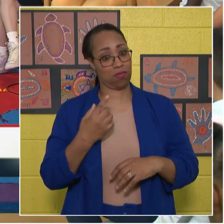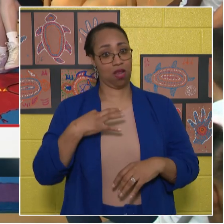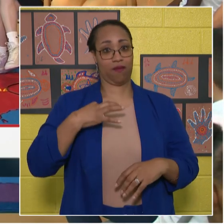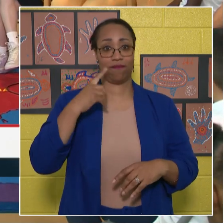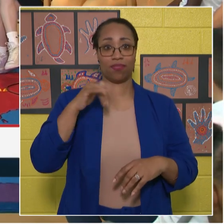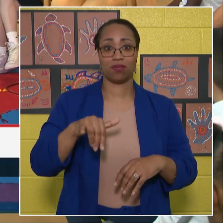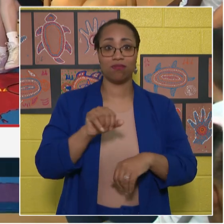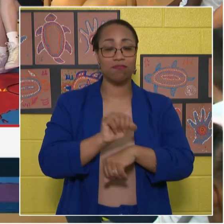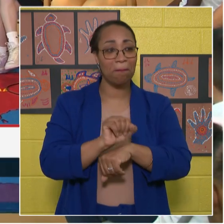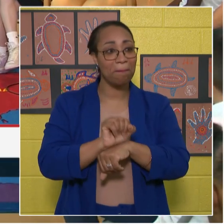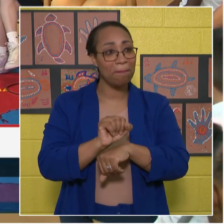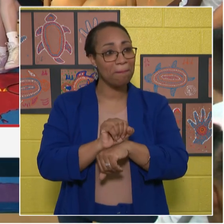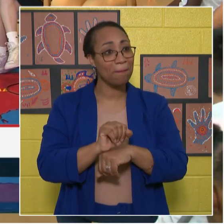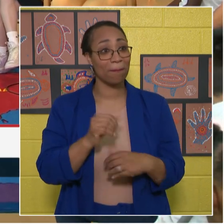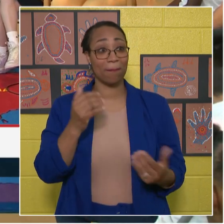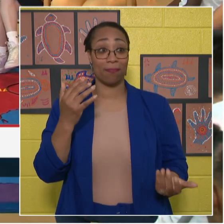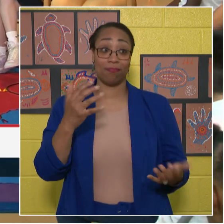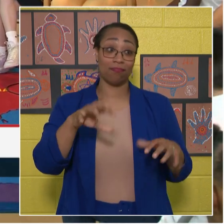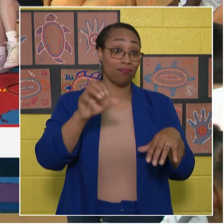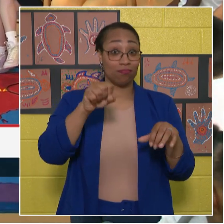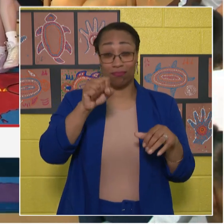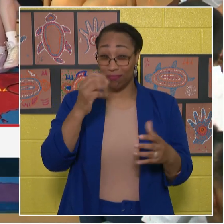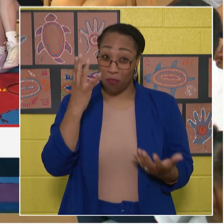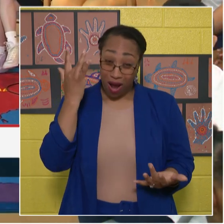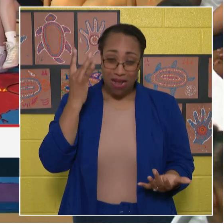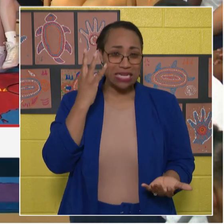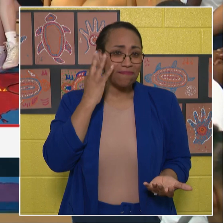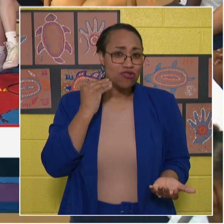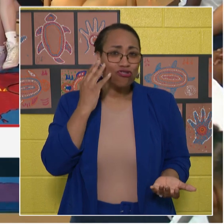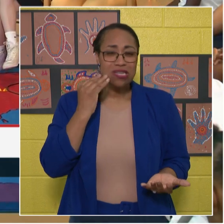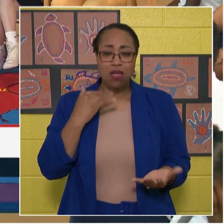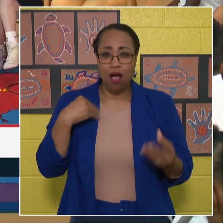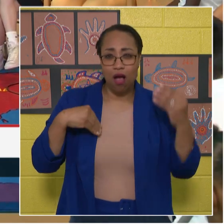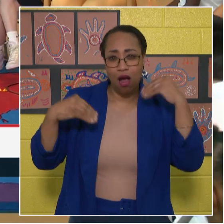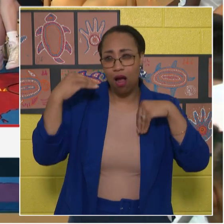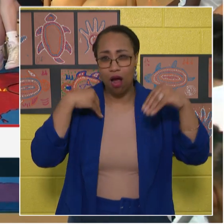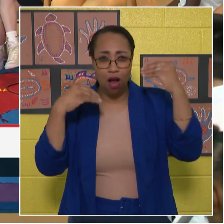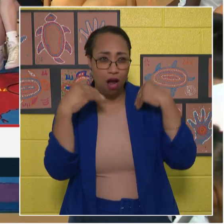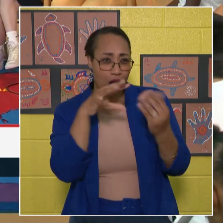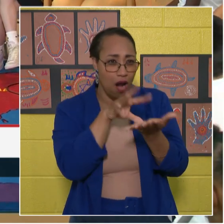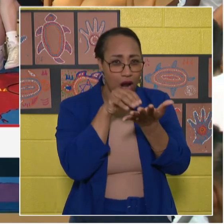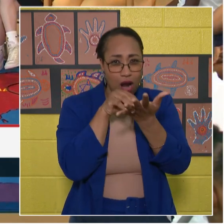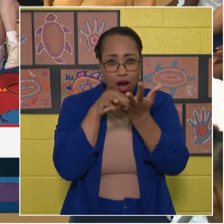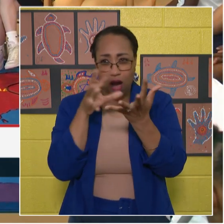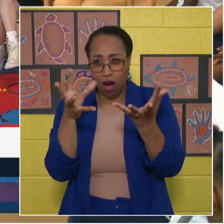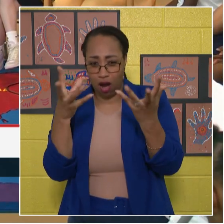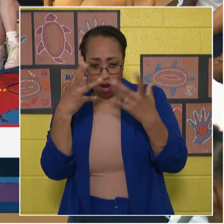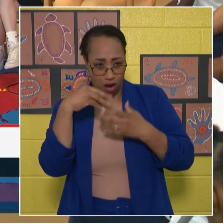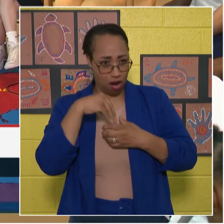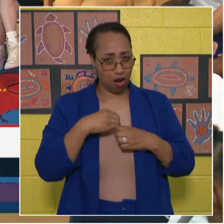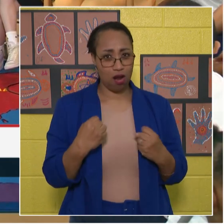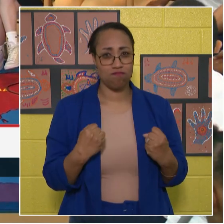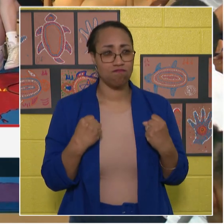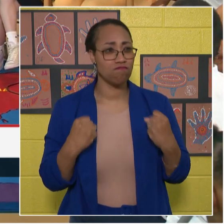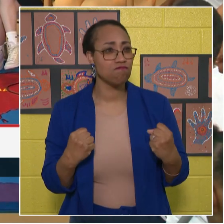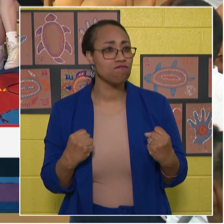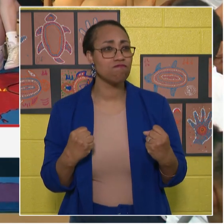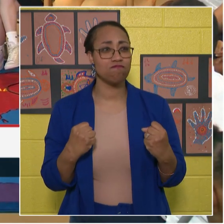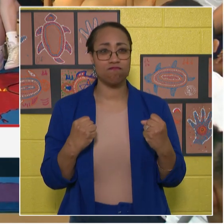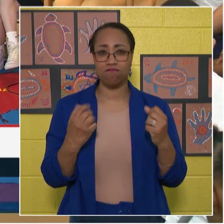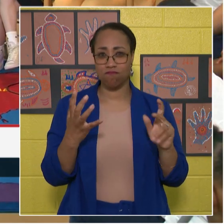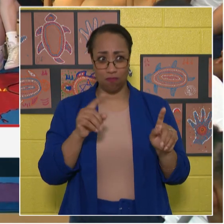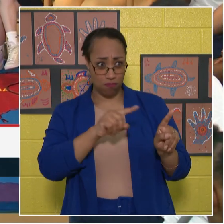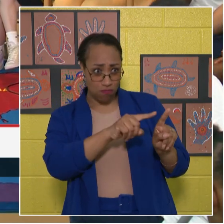a lot of experience. And I'm confident in the people that work for